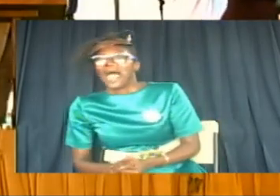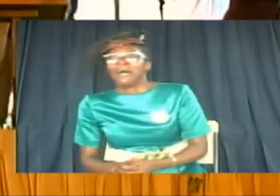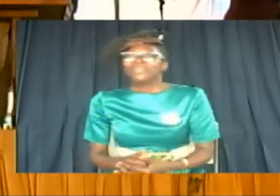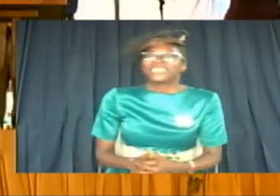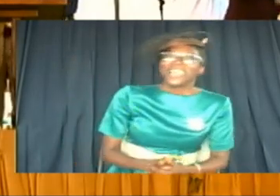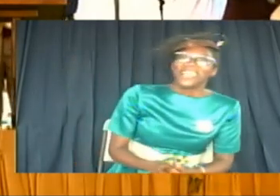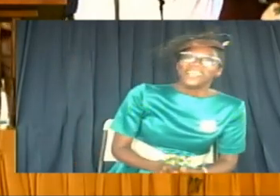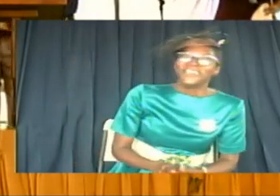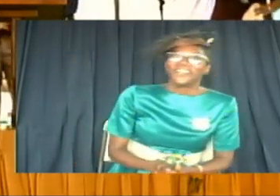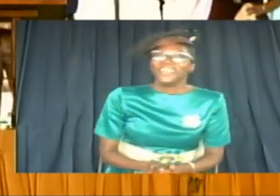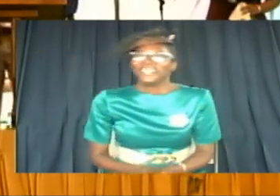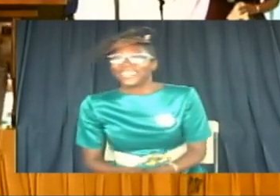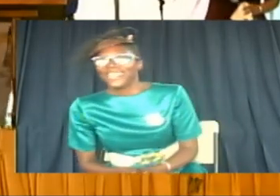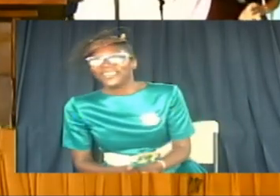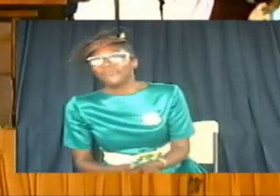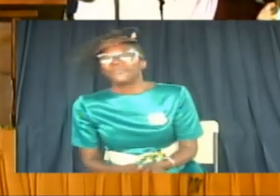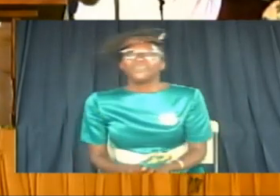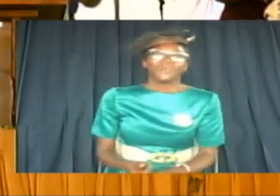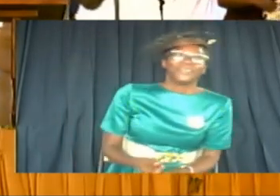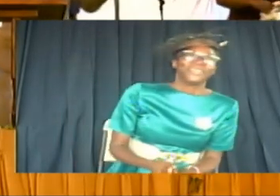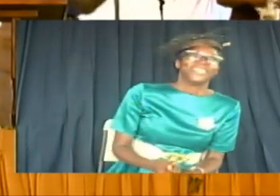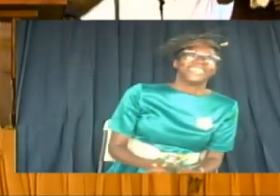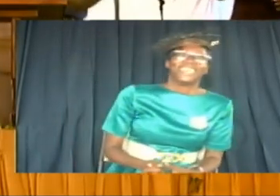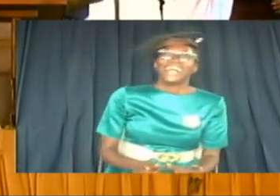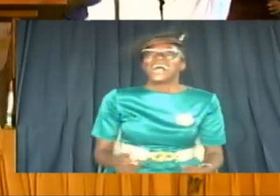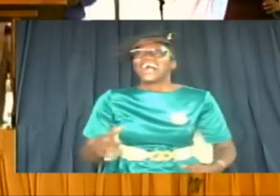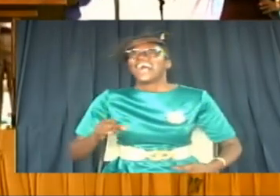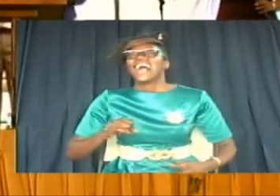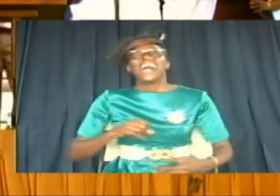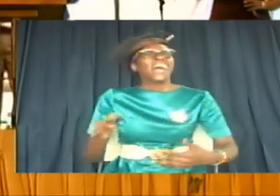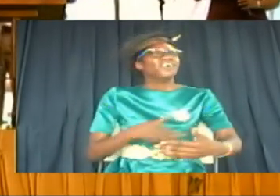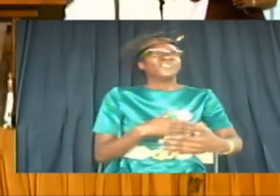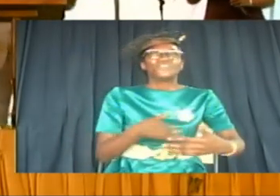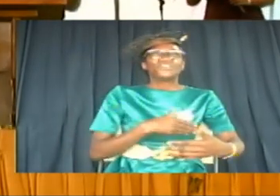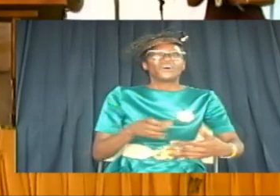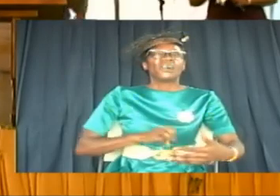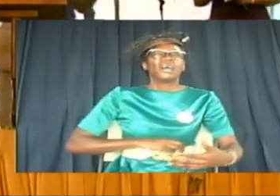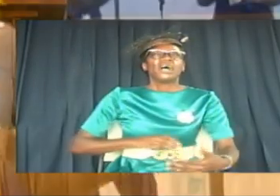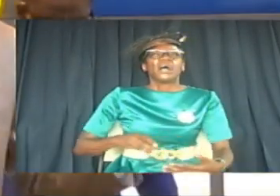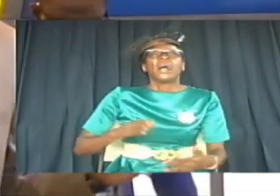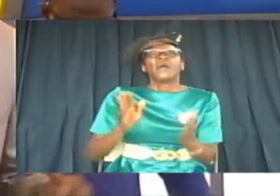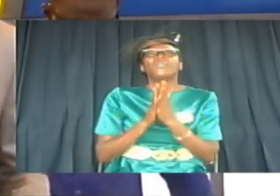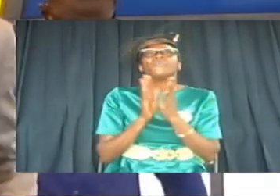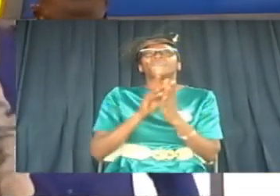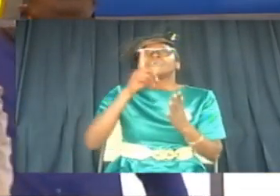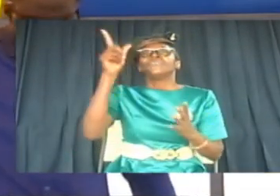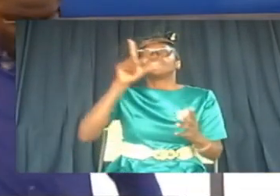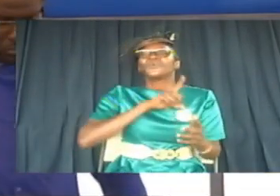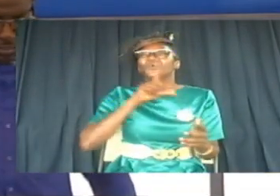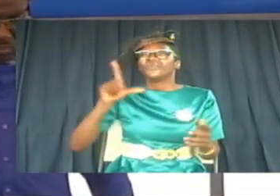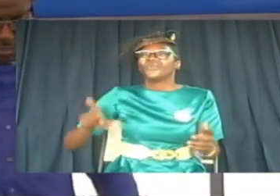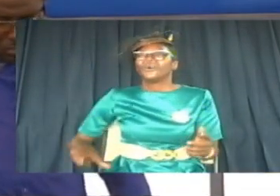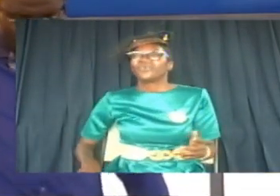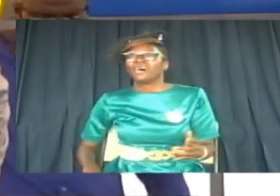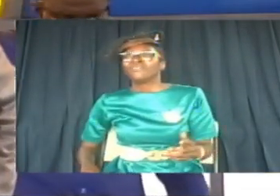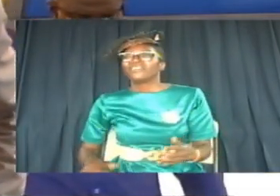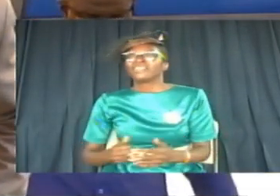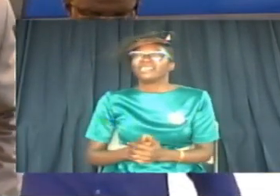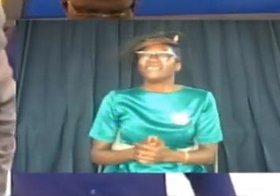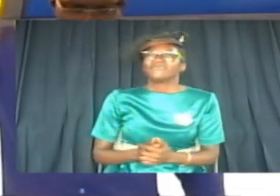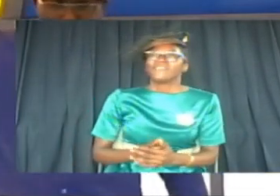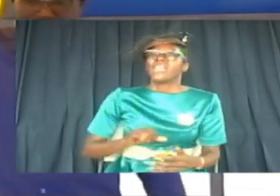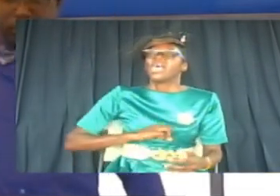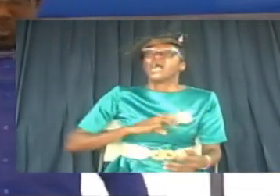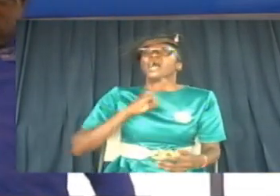Amen, amen. There's a song that says, I will praise you, Lord, with every breath that I take. Hallelujah. I